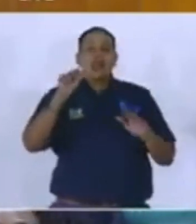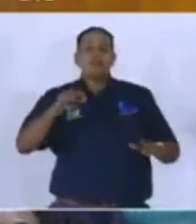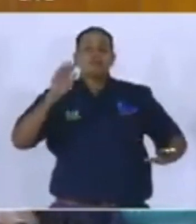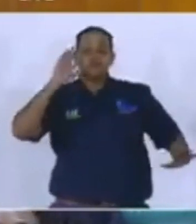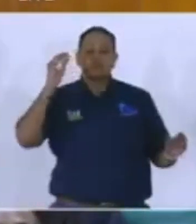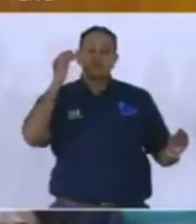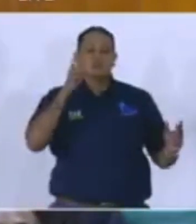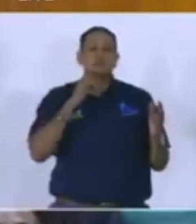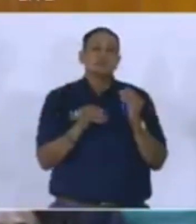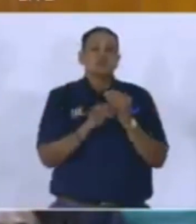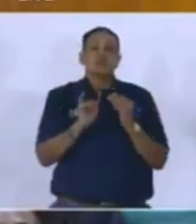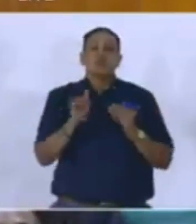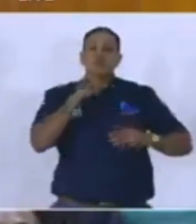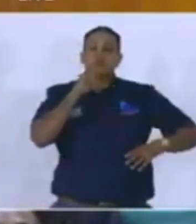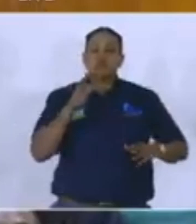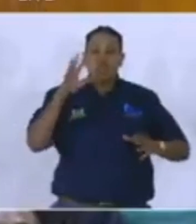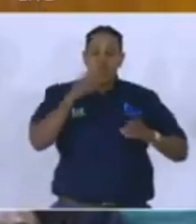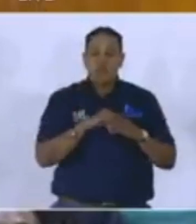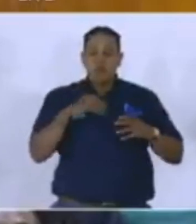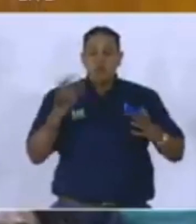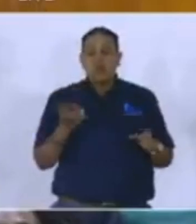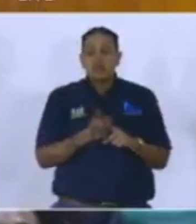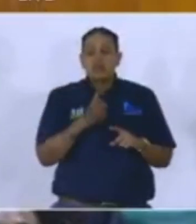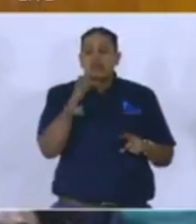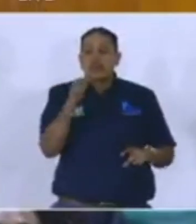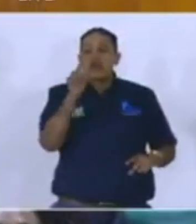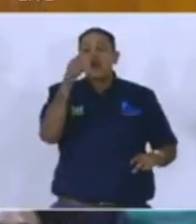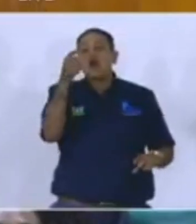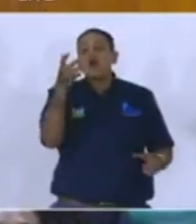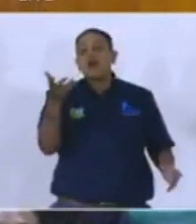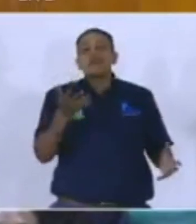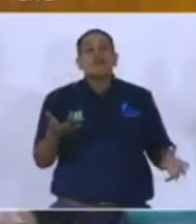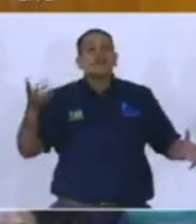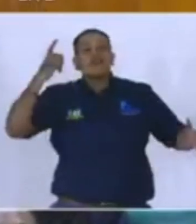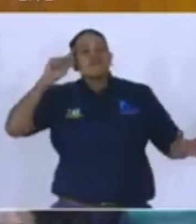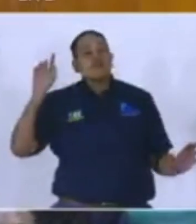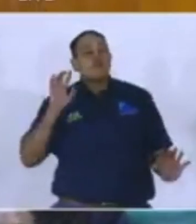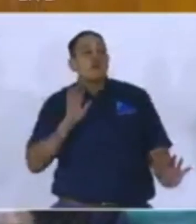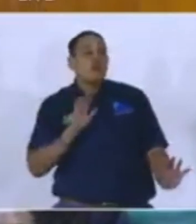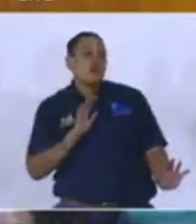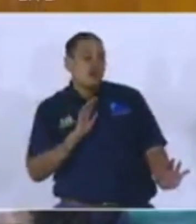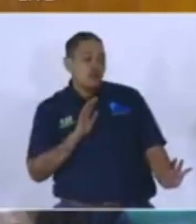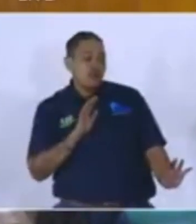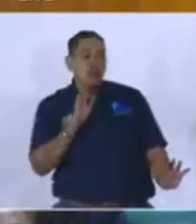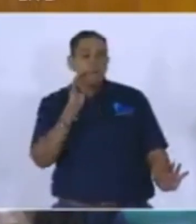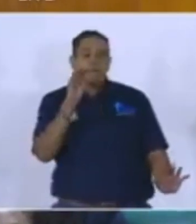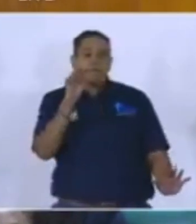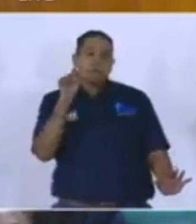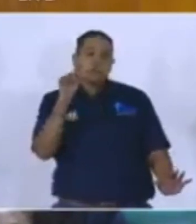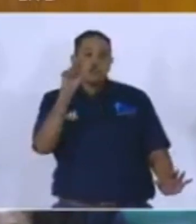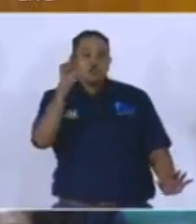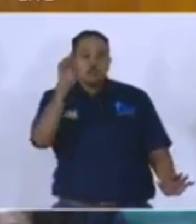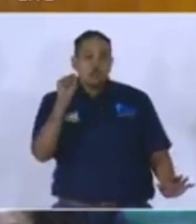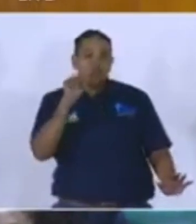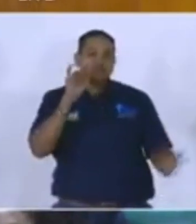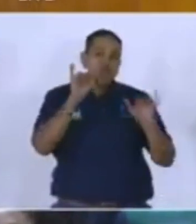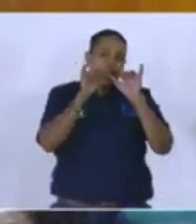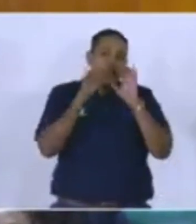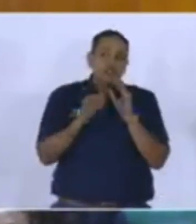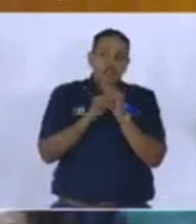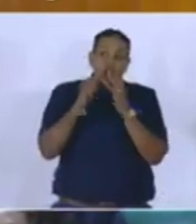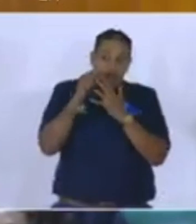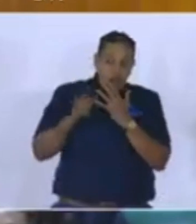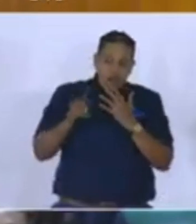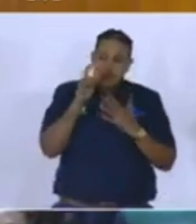will also include not just things for mechatronics and engineering and so